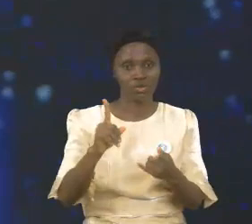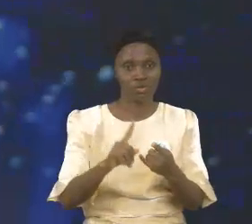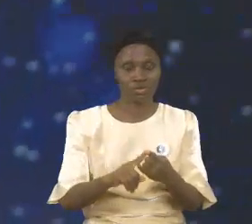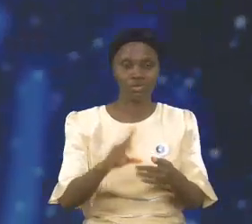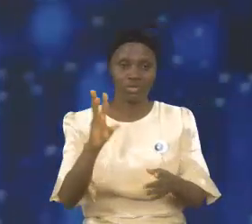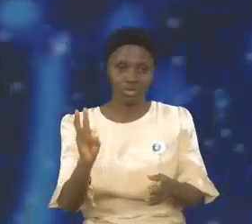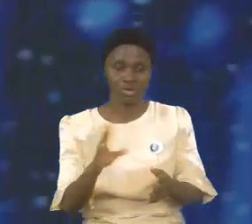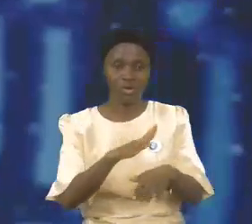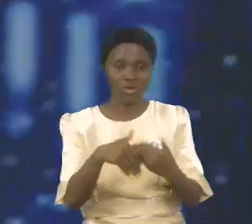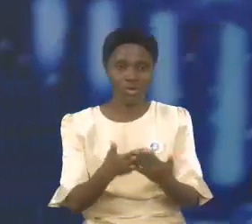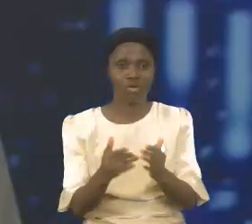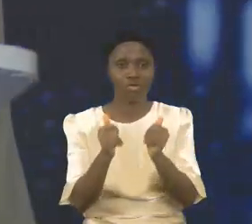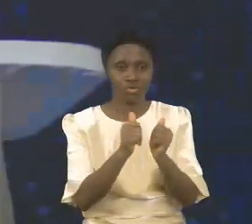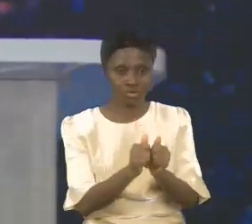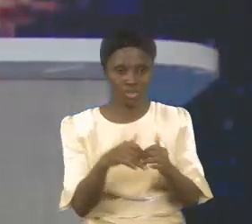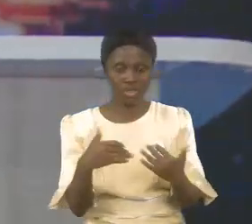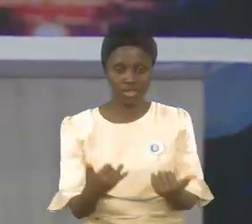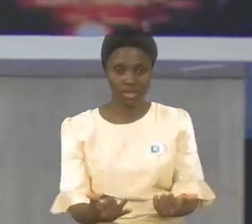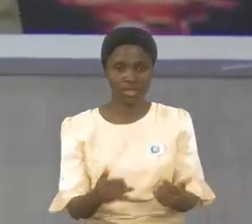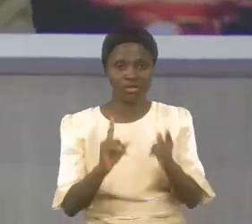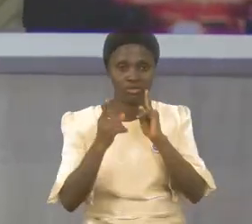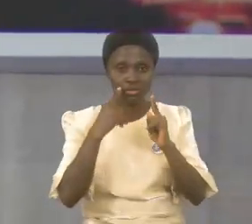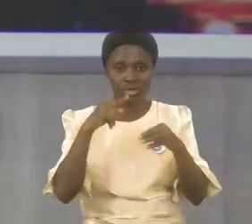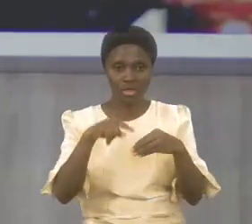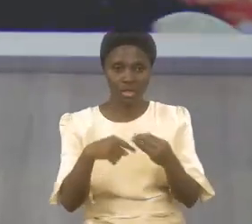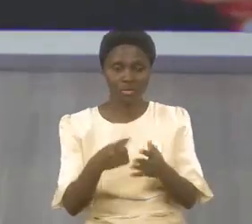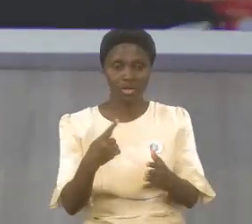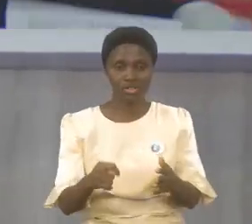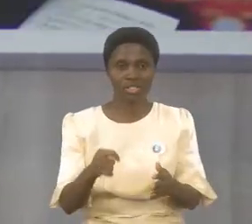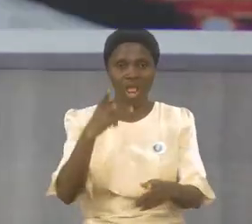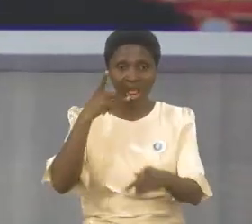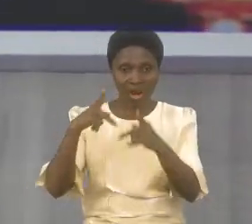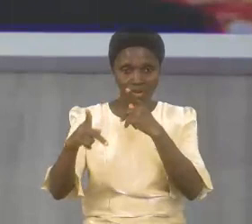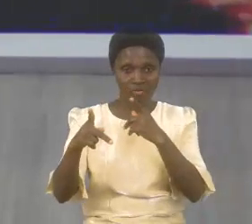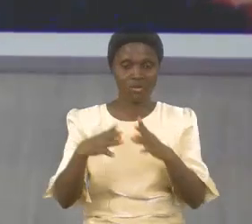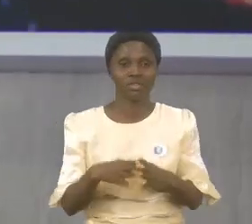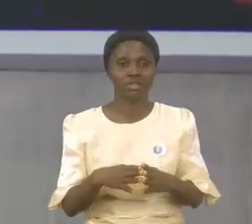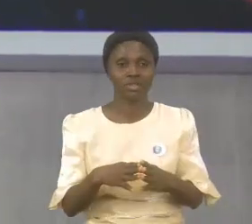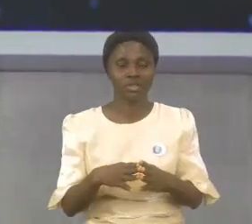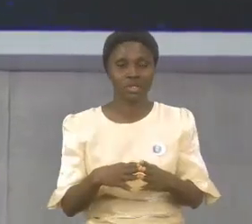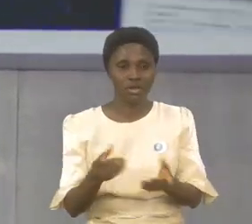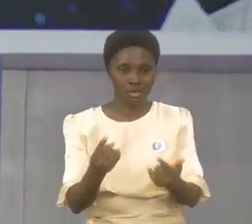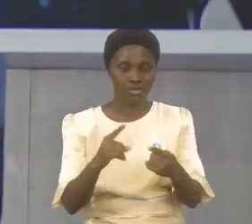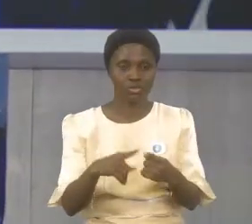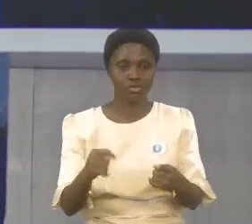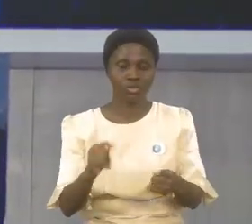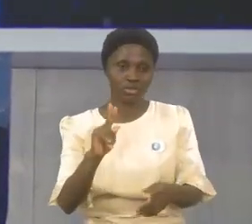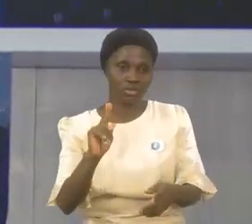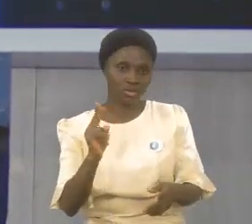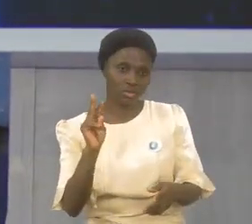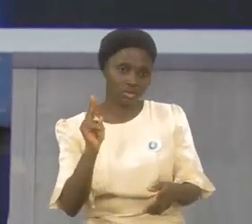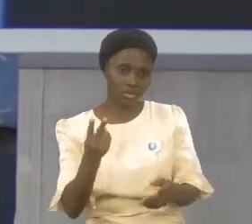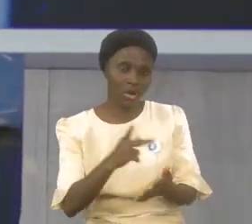now he's talking about prophecy. We come to the second part of the book of